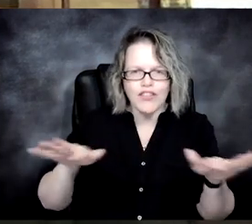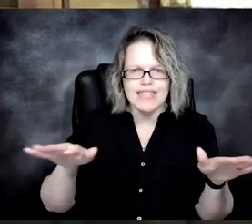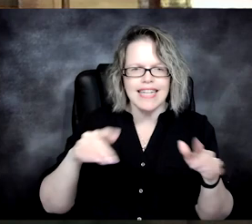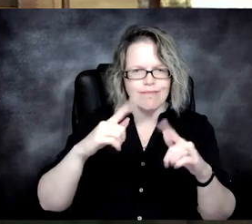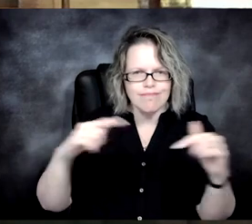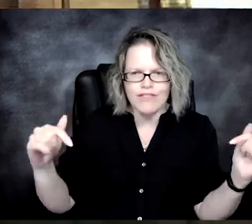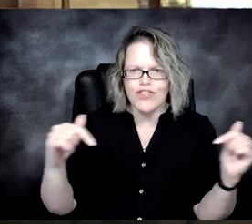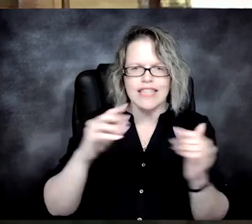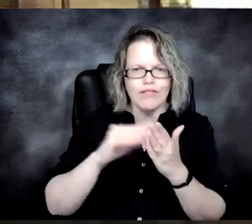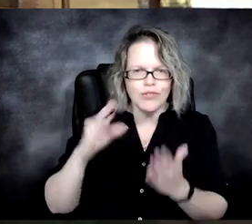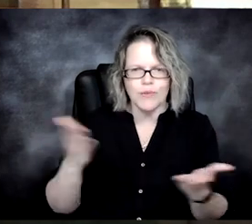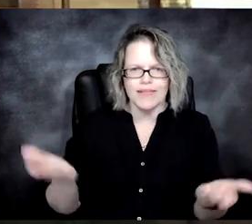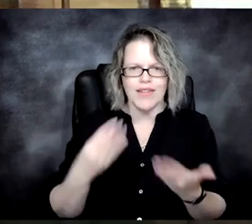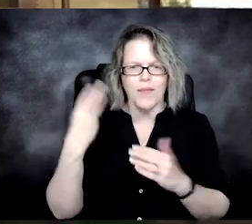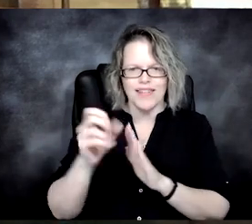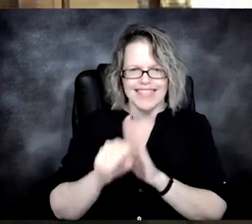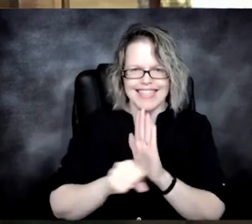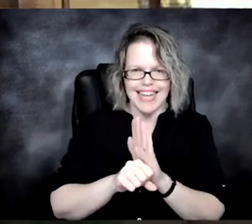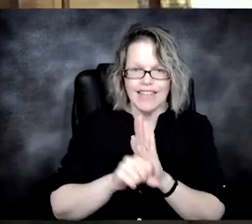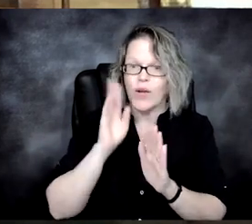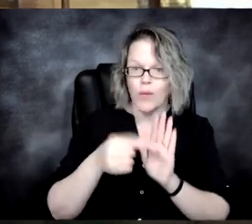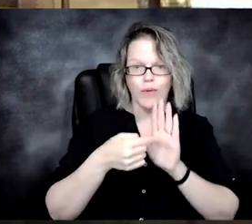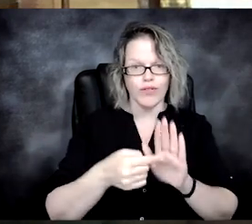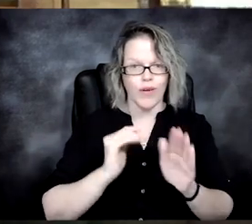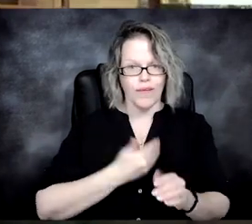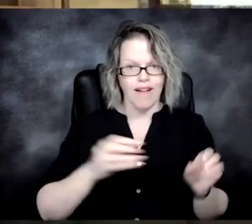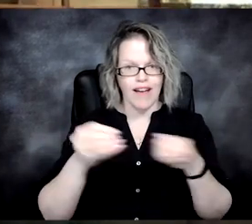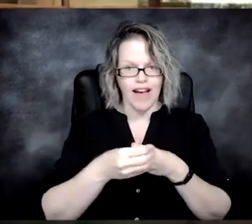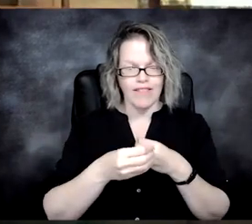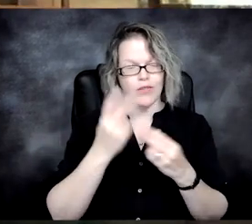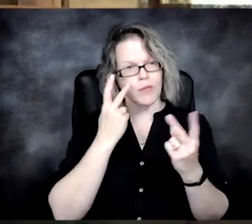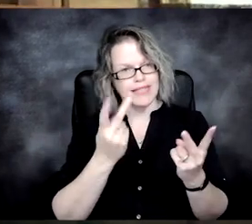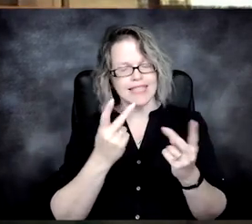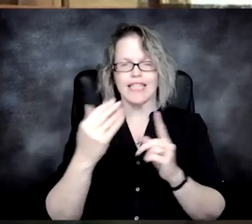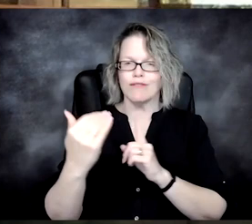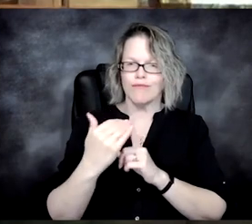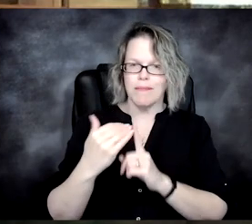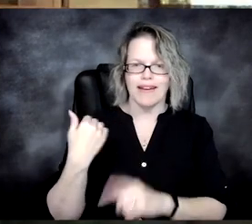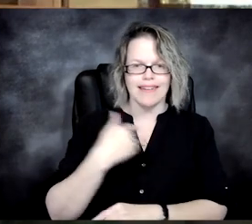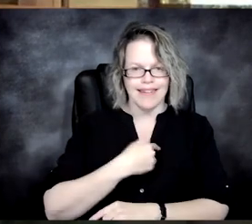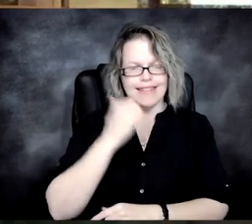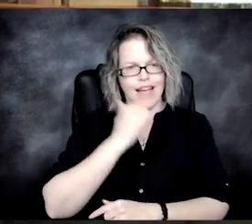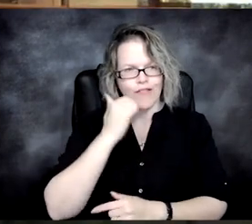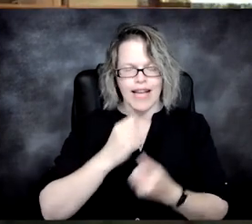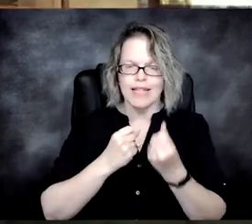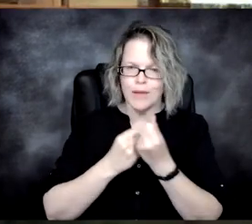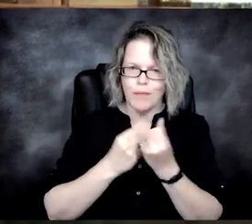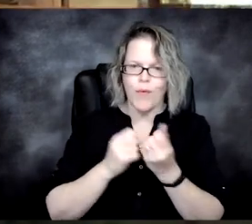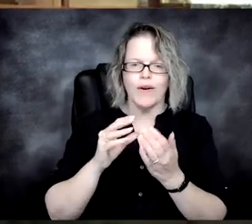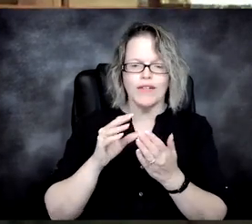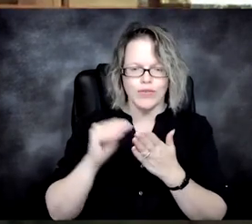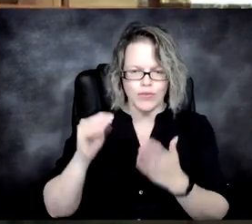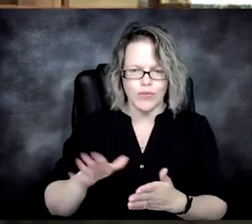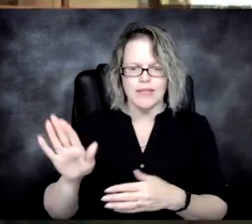in Washington State. The photo will be displayed in our office and will serve as a reminder of the work we do each day to support school leaders and the